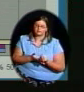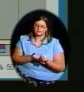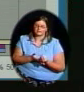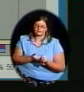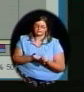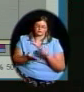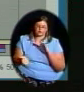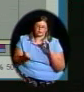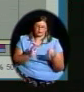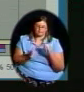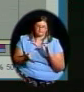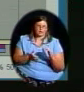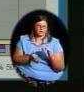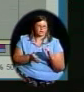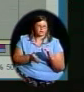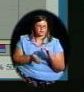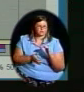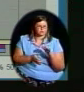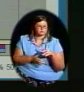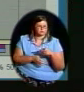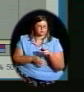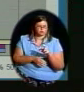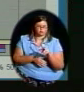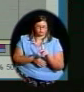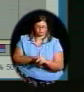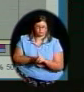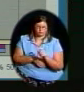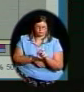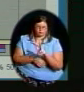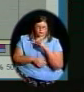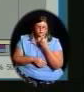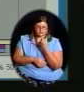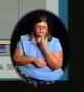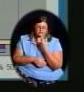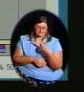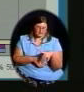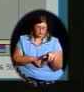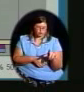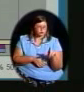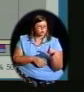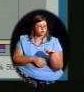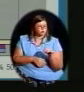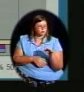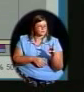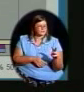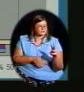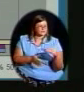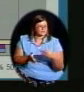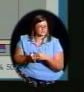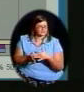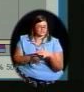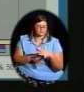to, Mr. Parker just said, 26,000 students, that gives me